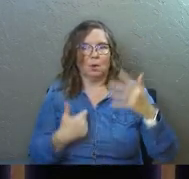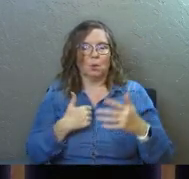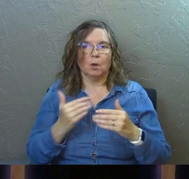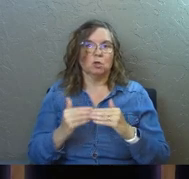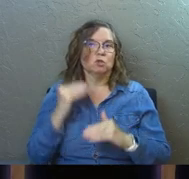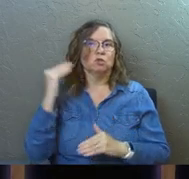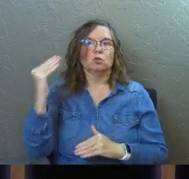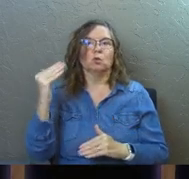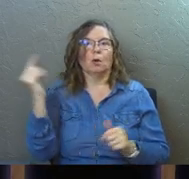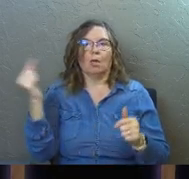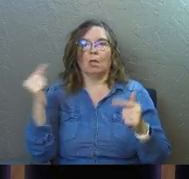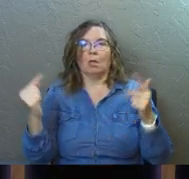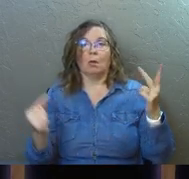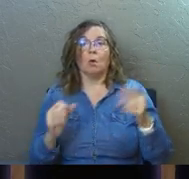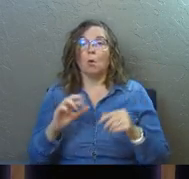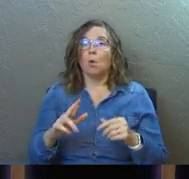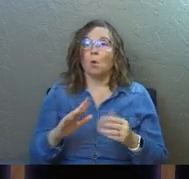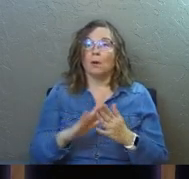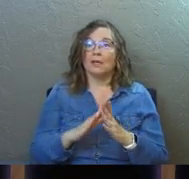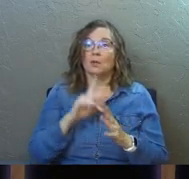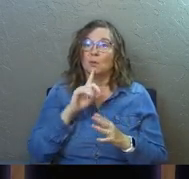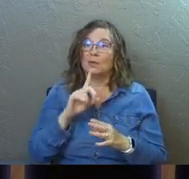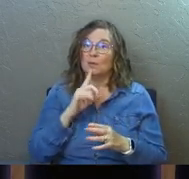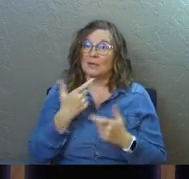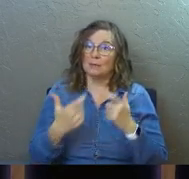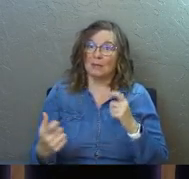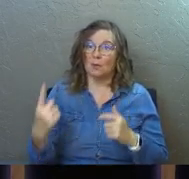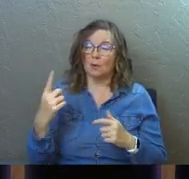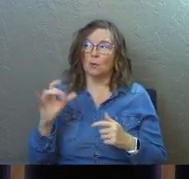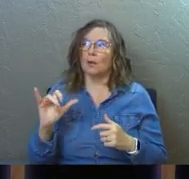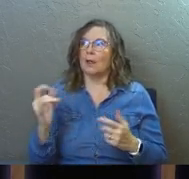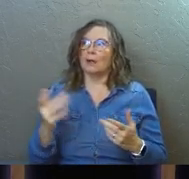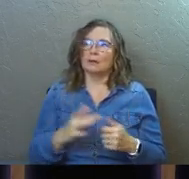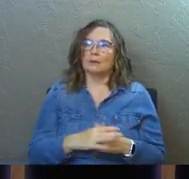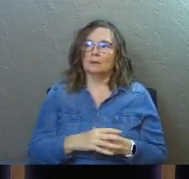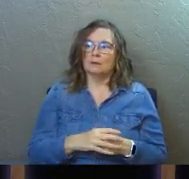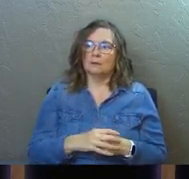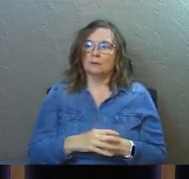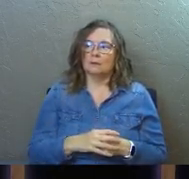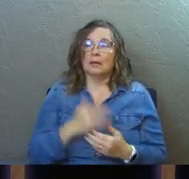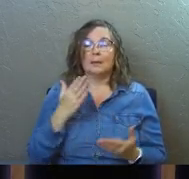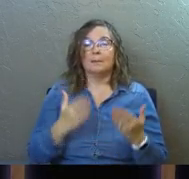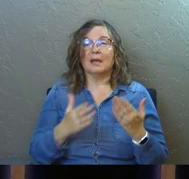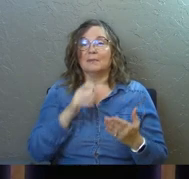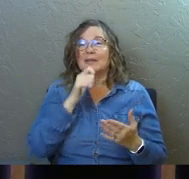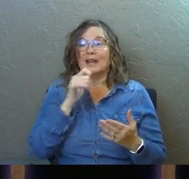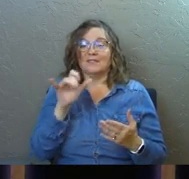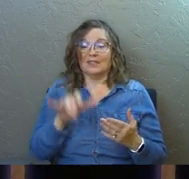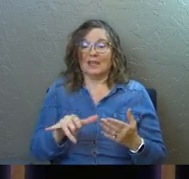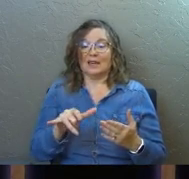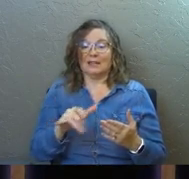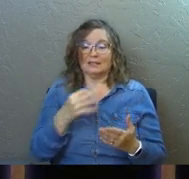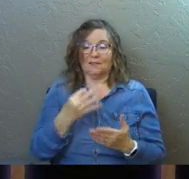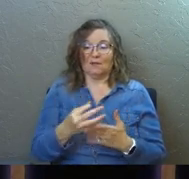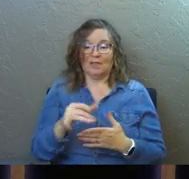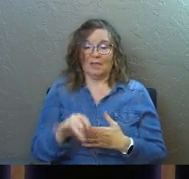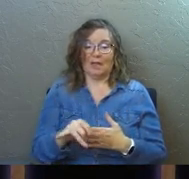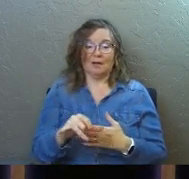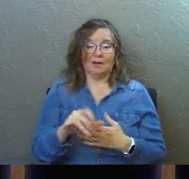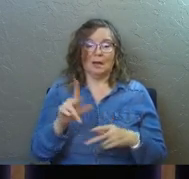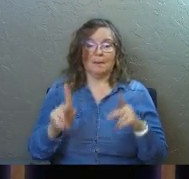we're too all of those things, or it gets to the really, really big one, right? Where it's like, it's maybe not even that. It's the fact